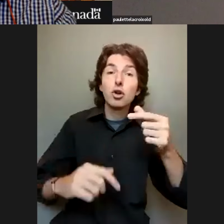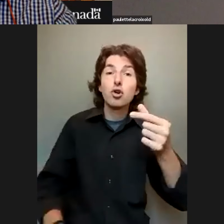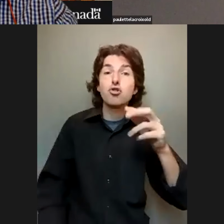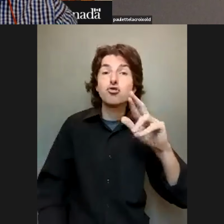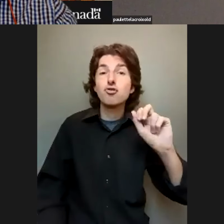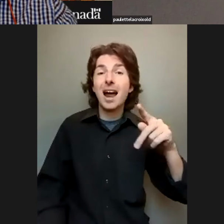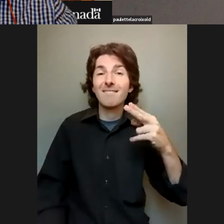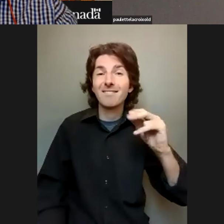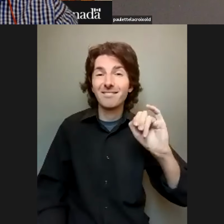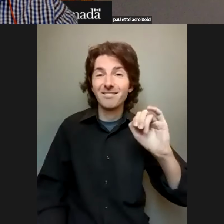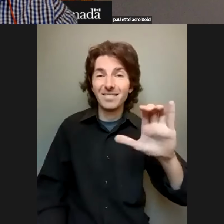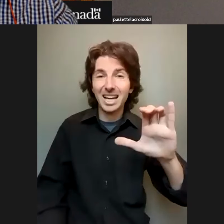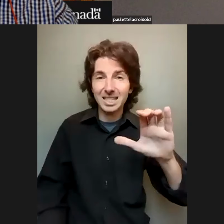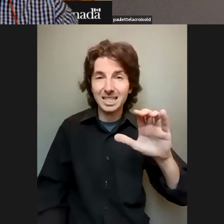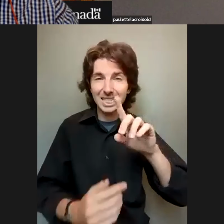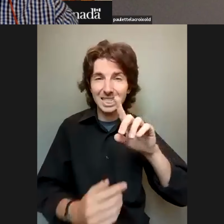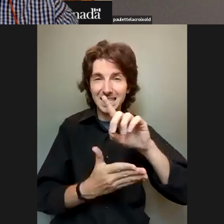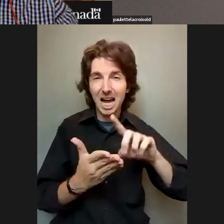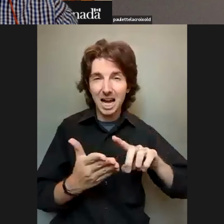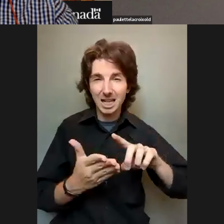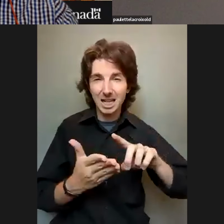services. Absolutely.